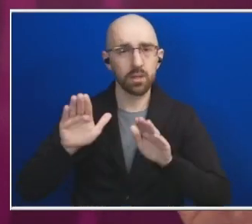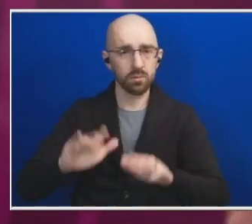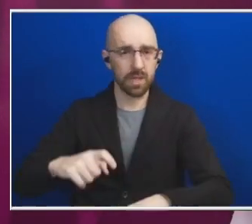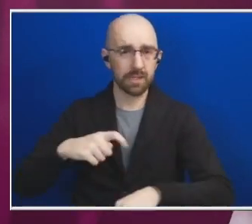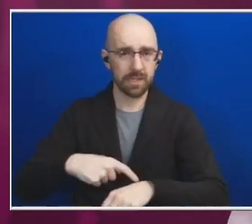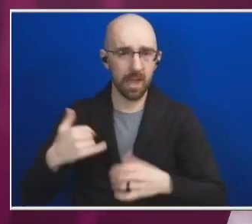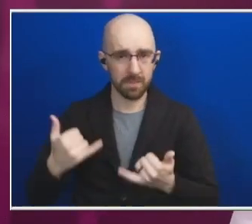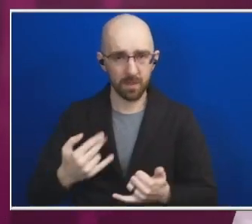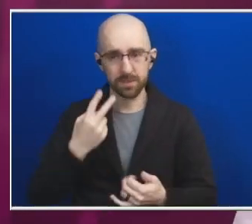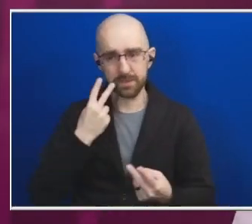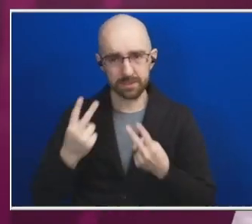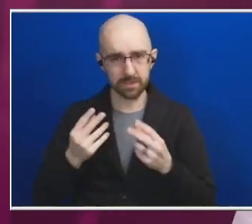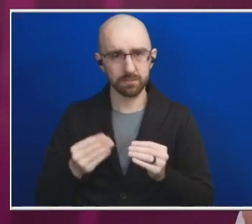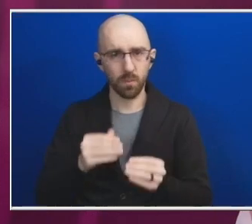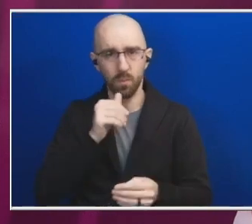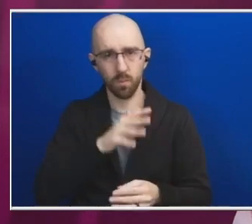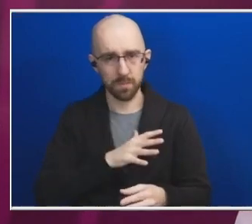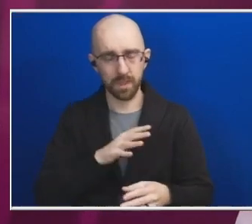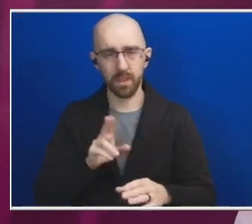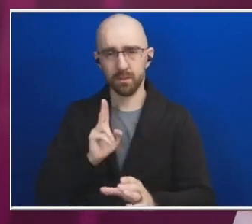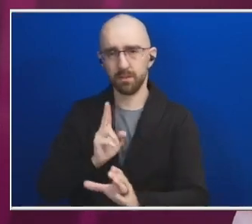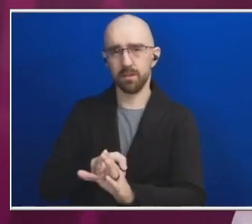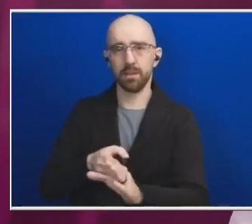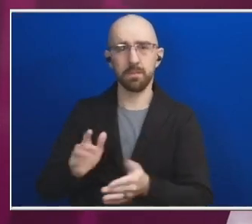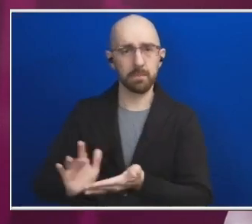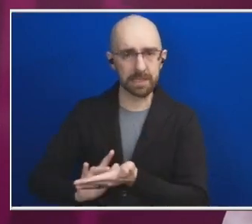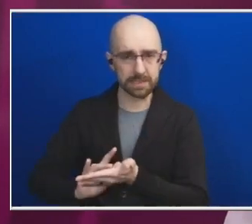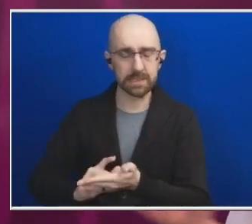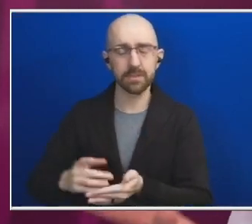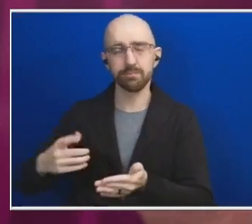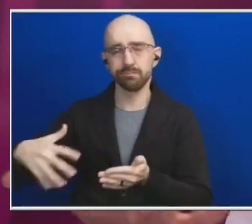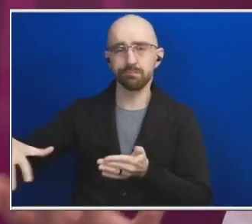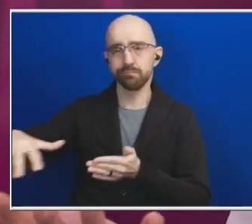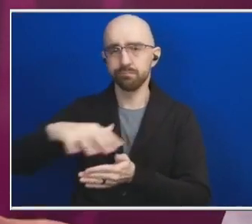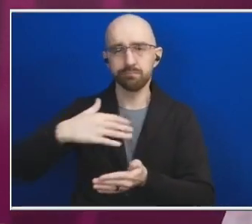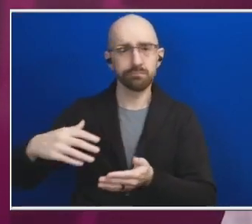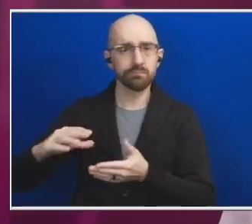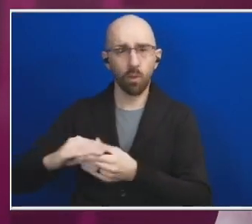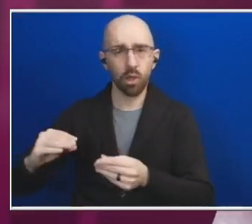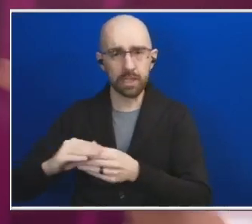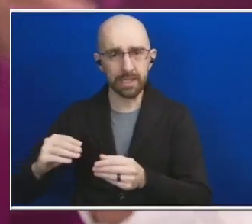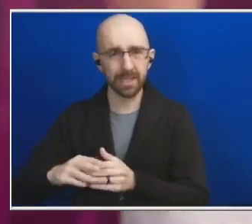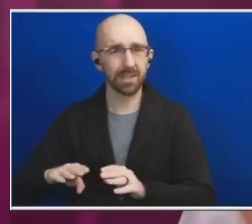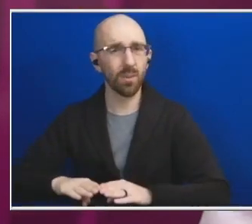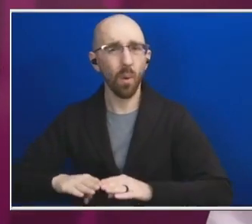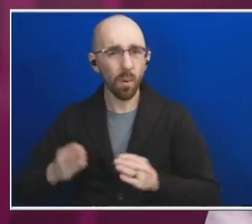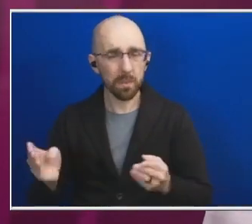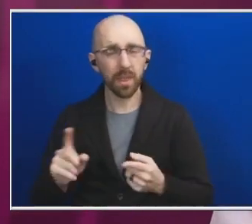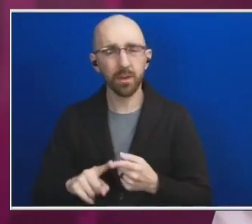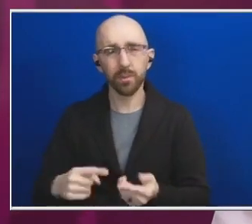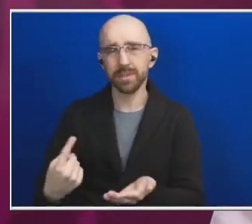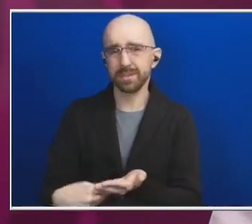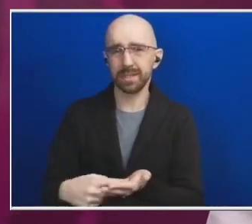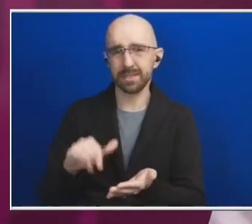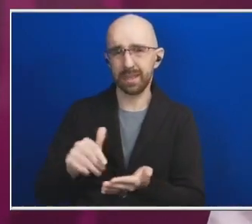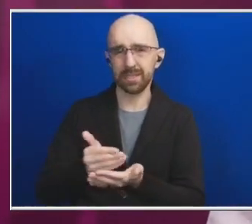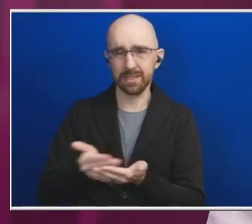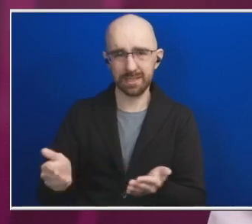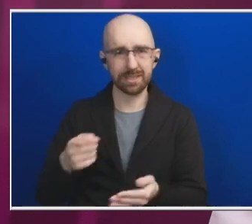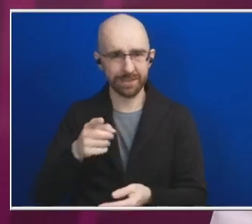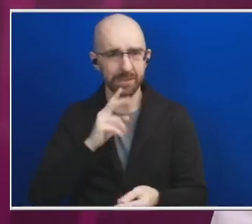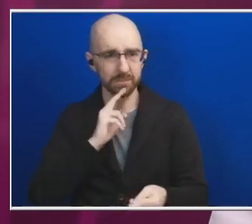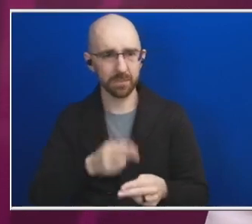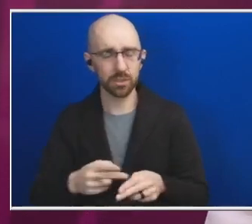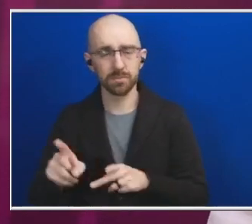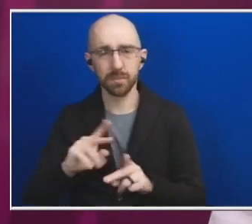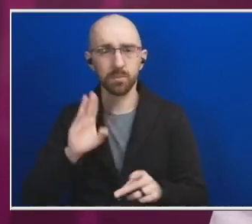in medicine, more women out talking about this, and just the openness to talk about these things. As you mentioned, people wouldn't bring this up and talk